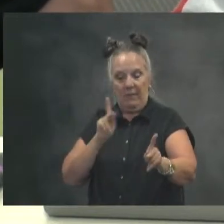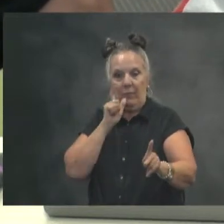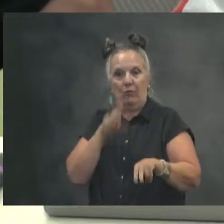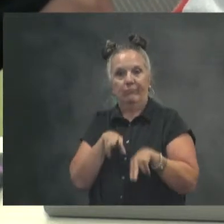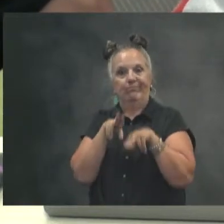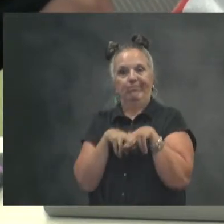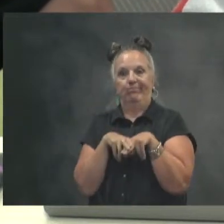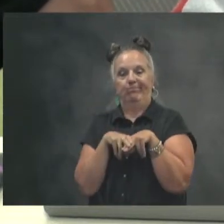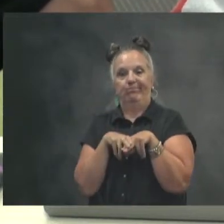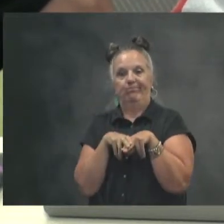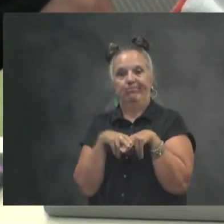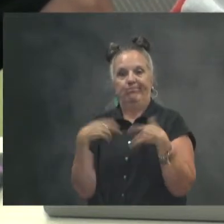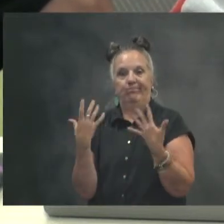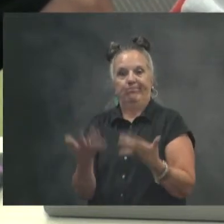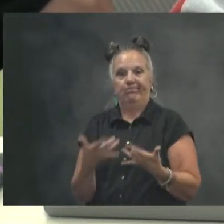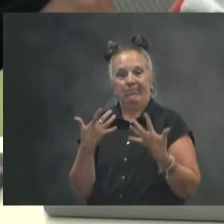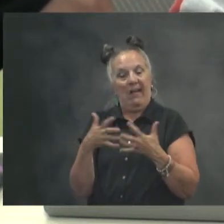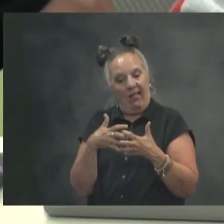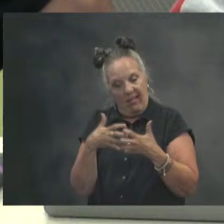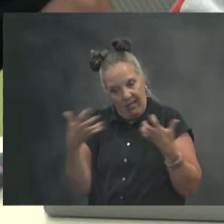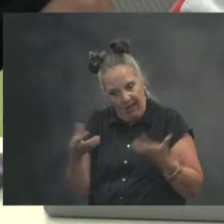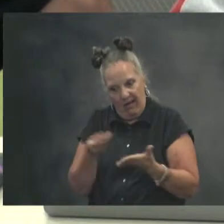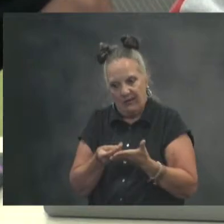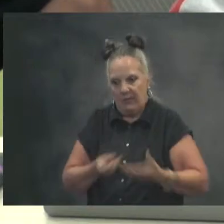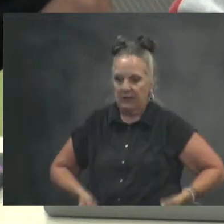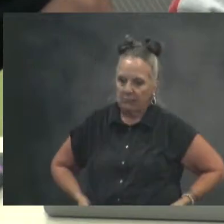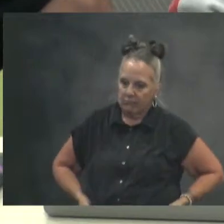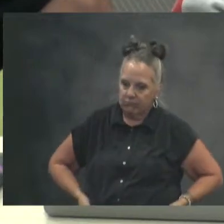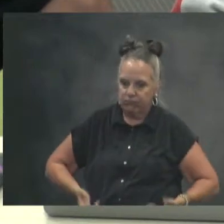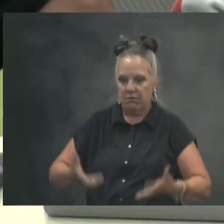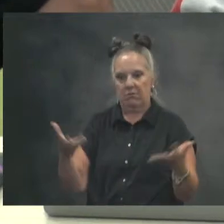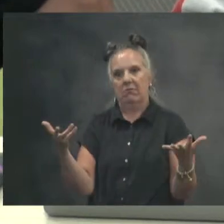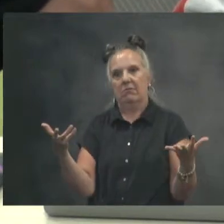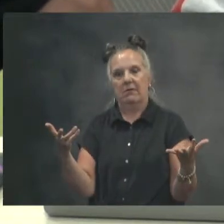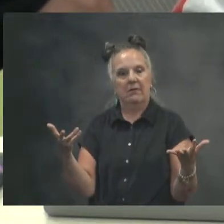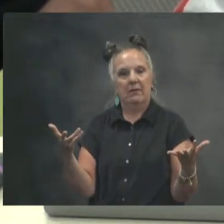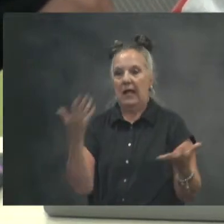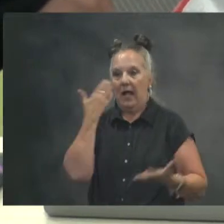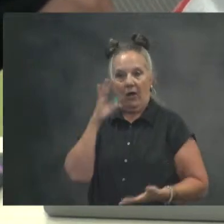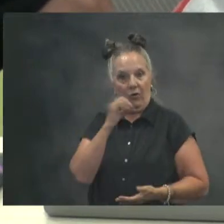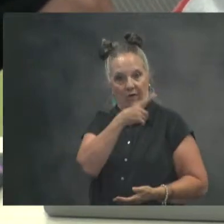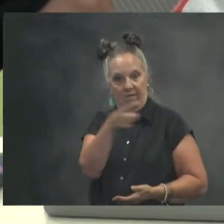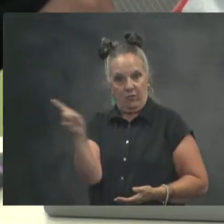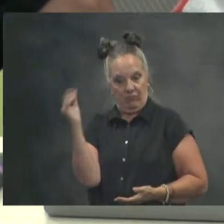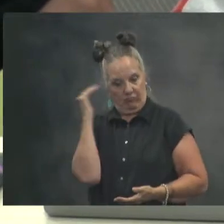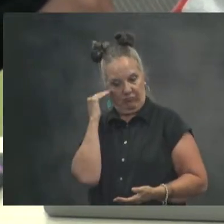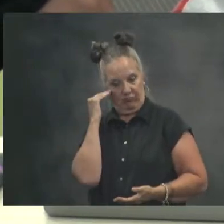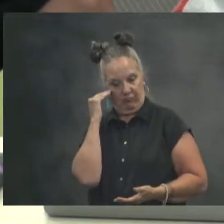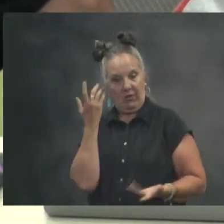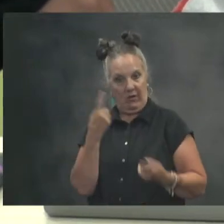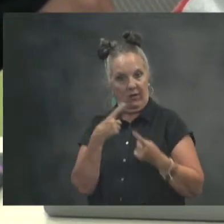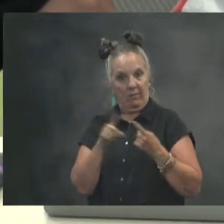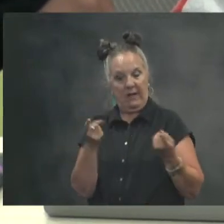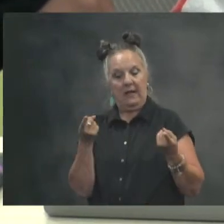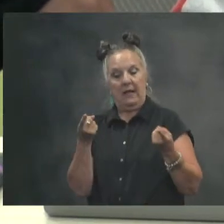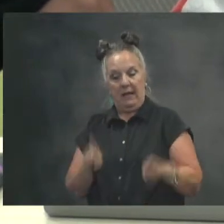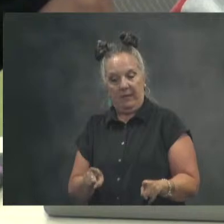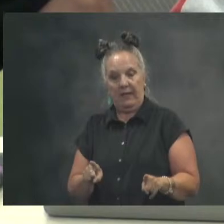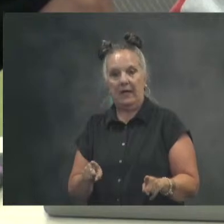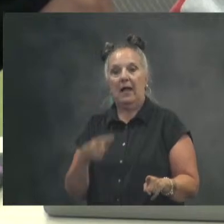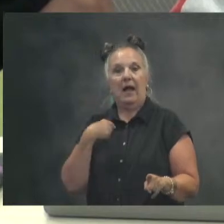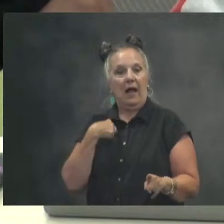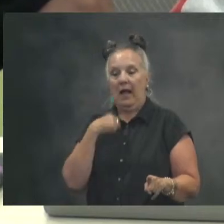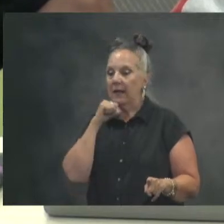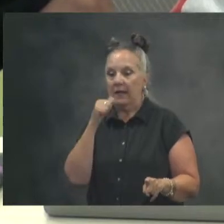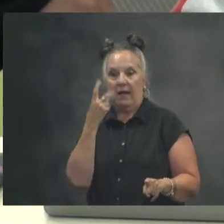sitting there. This is a lot of money being wasted, and I don't know if any of you are aware of it, but it is happening, and I